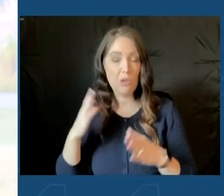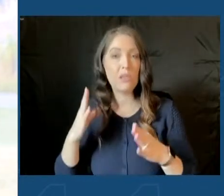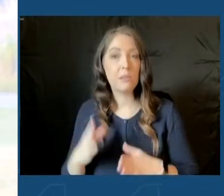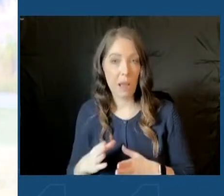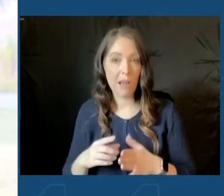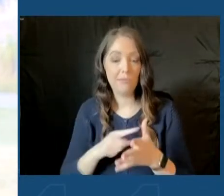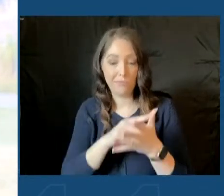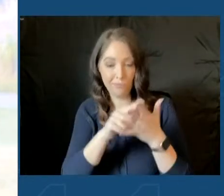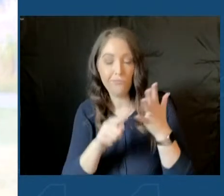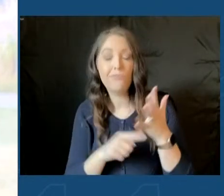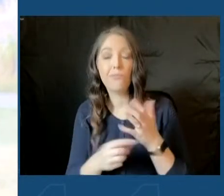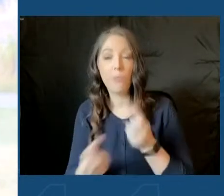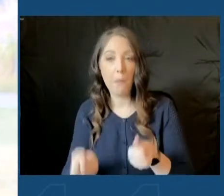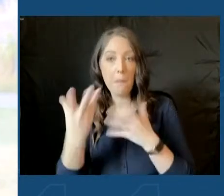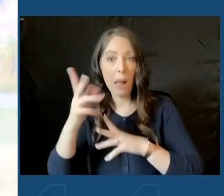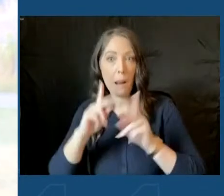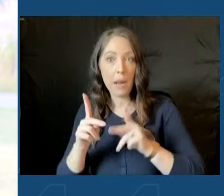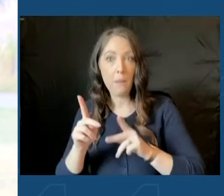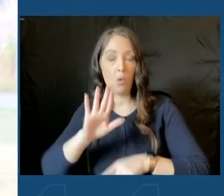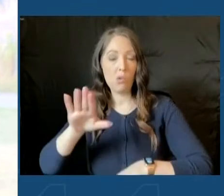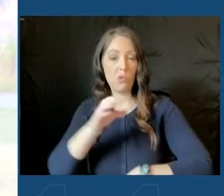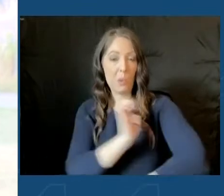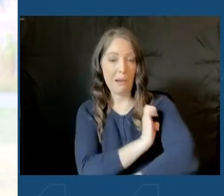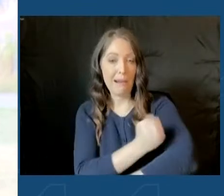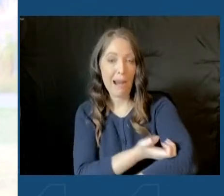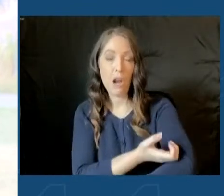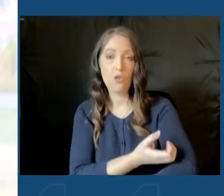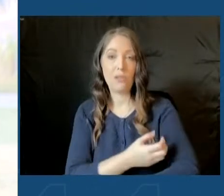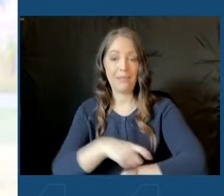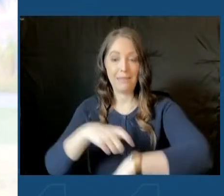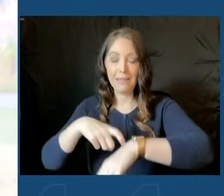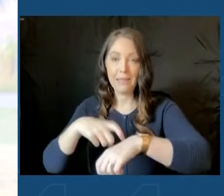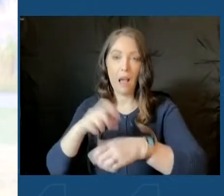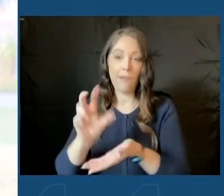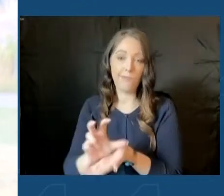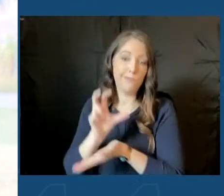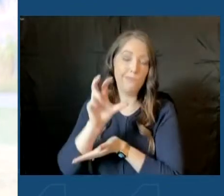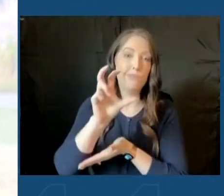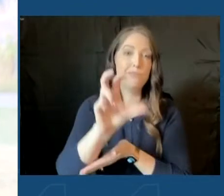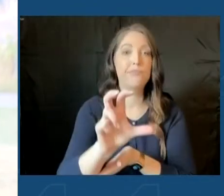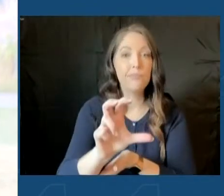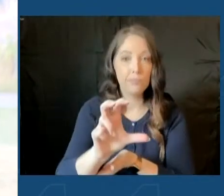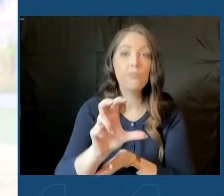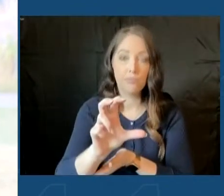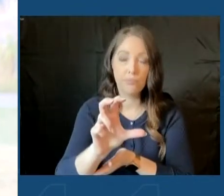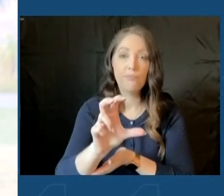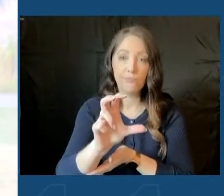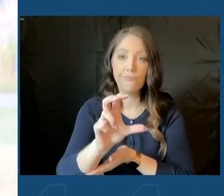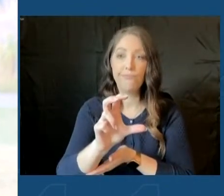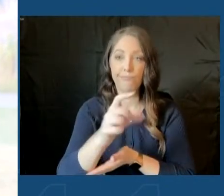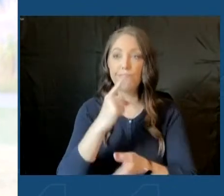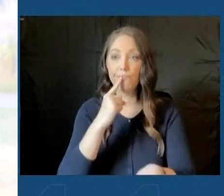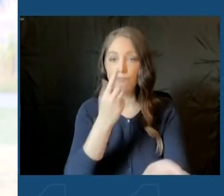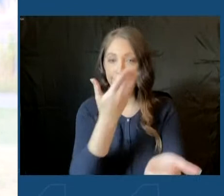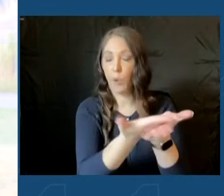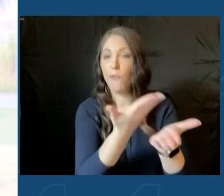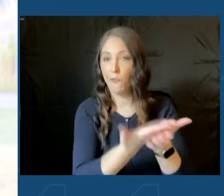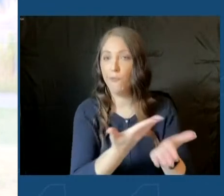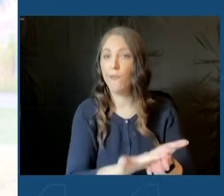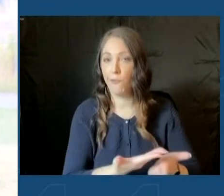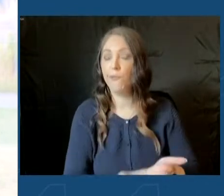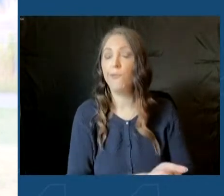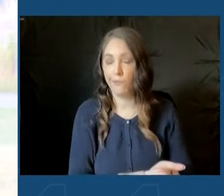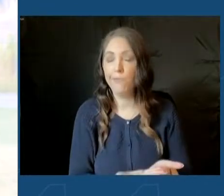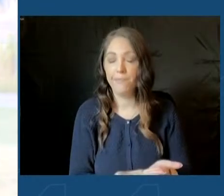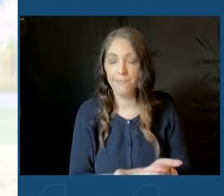invested your time, your energy, your commitment, and it shows. That long-term investment is showing. And